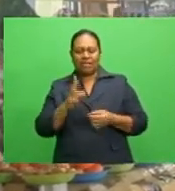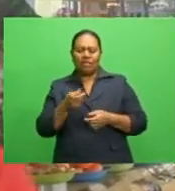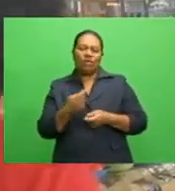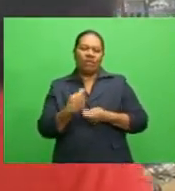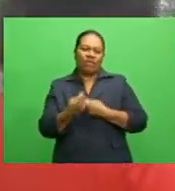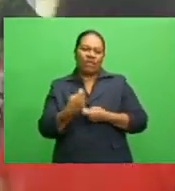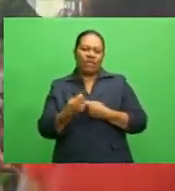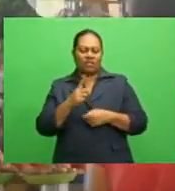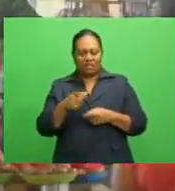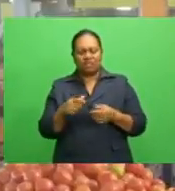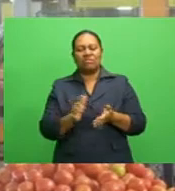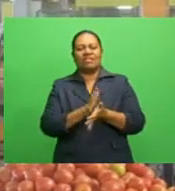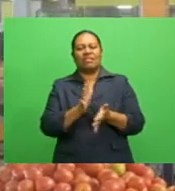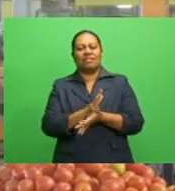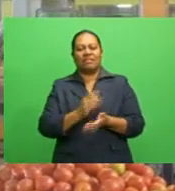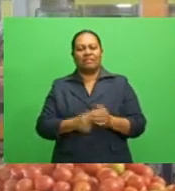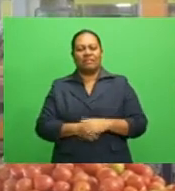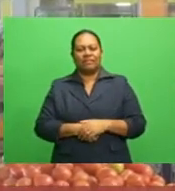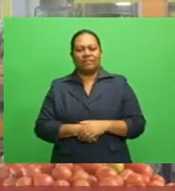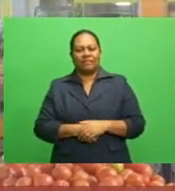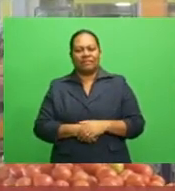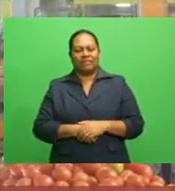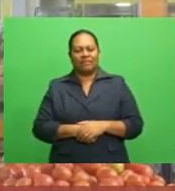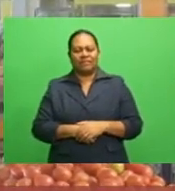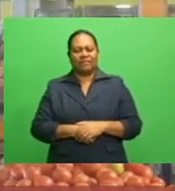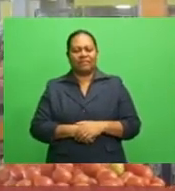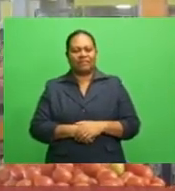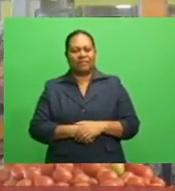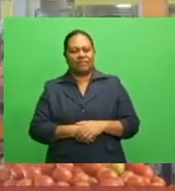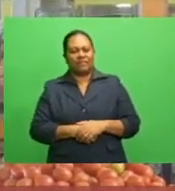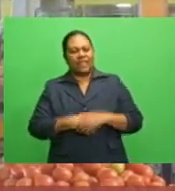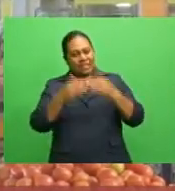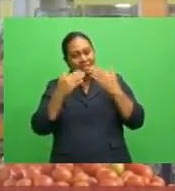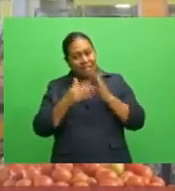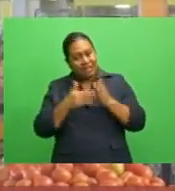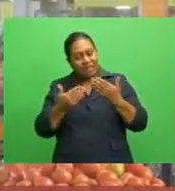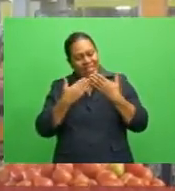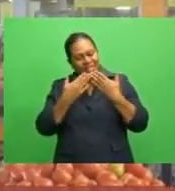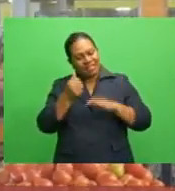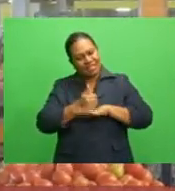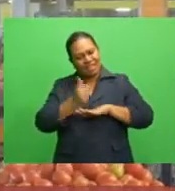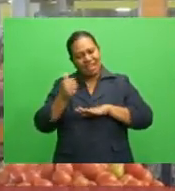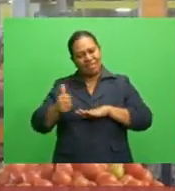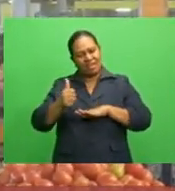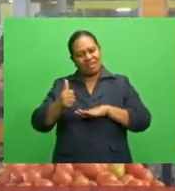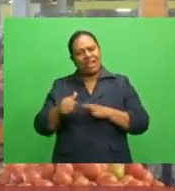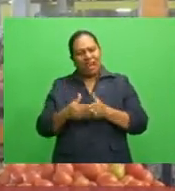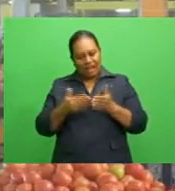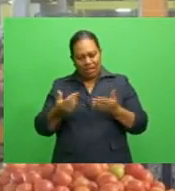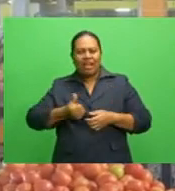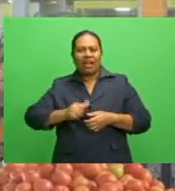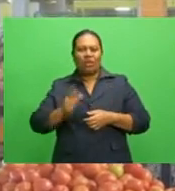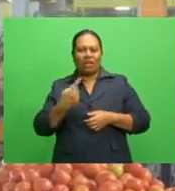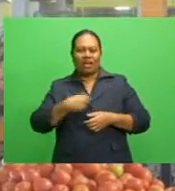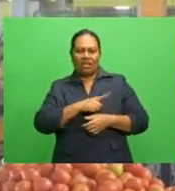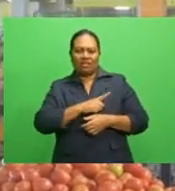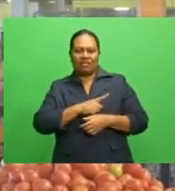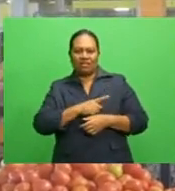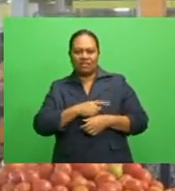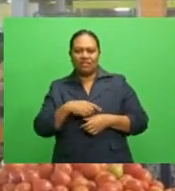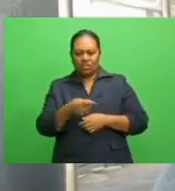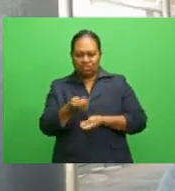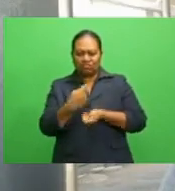we are so grateful. But now, I'm thankful for the government, they lifted it, so that people